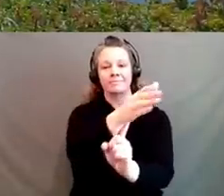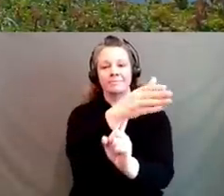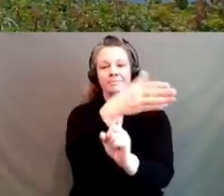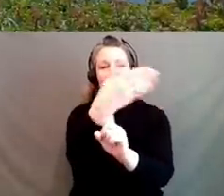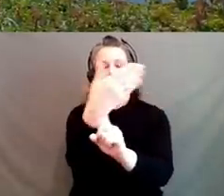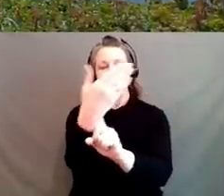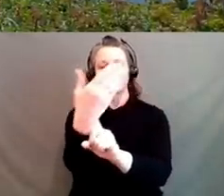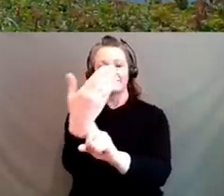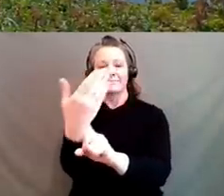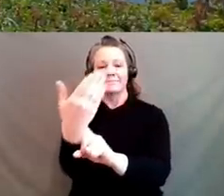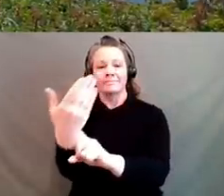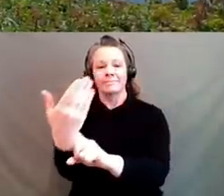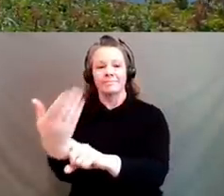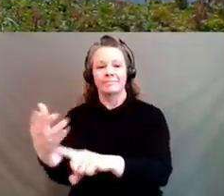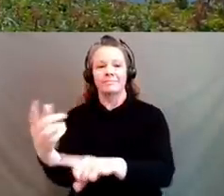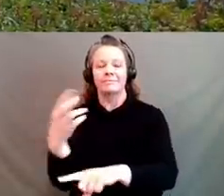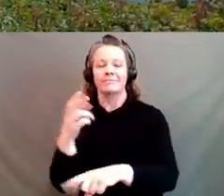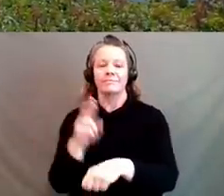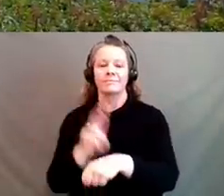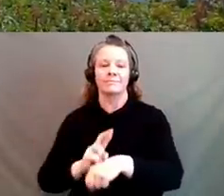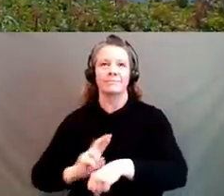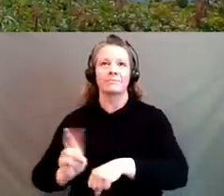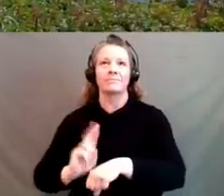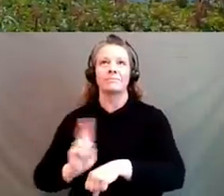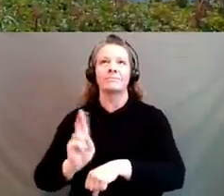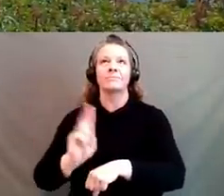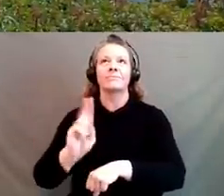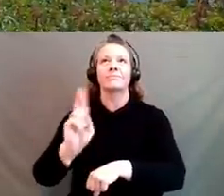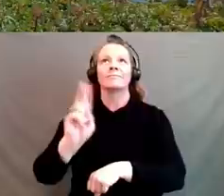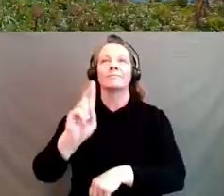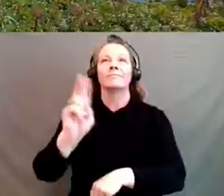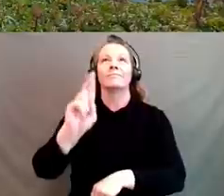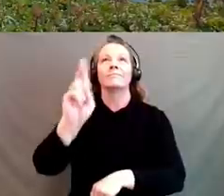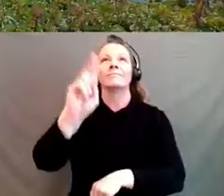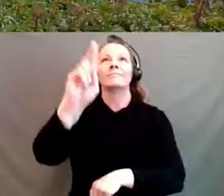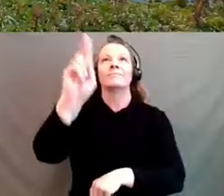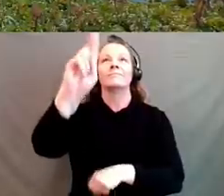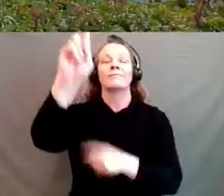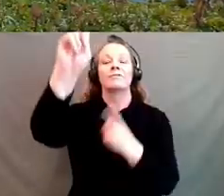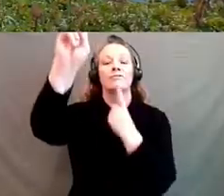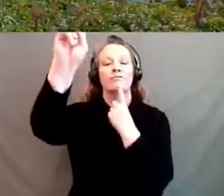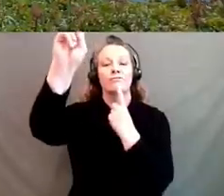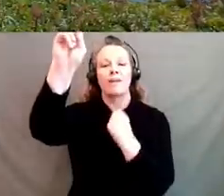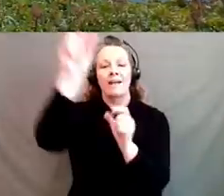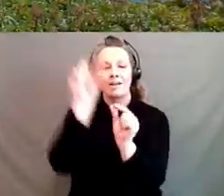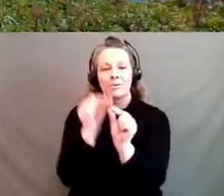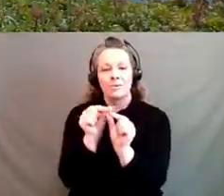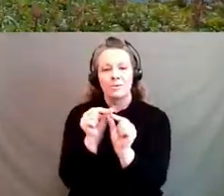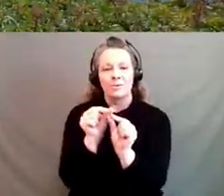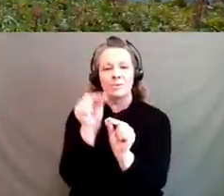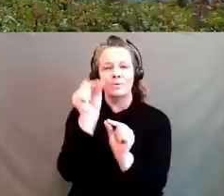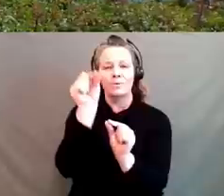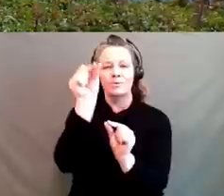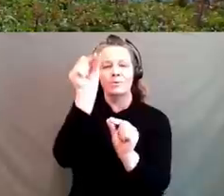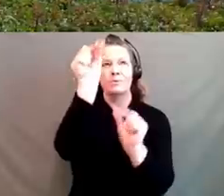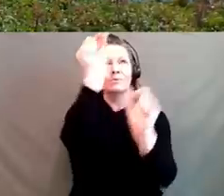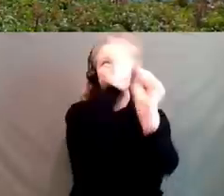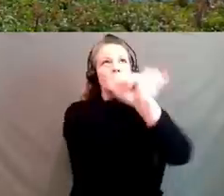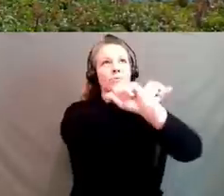streaming. And the rocket's red glare, the